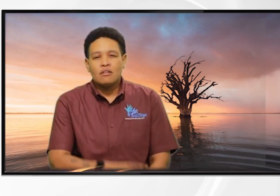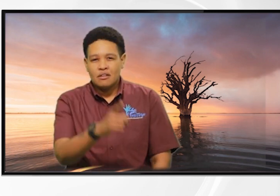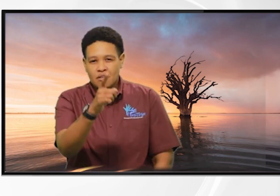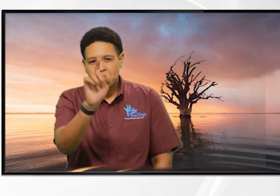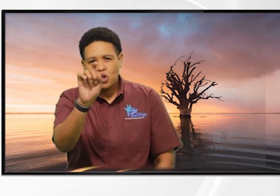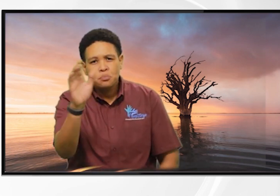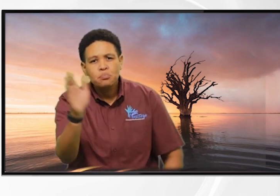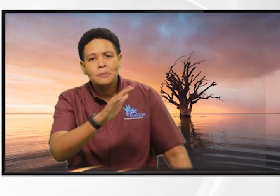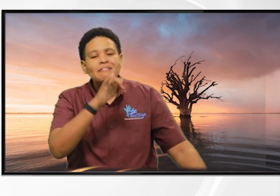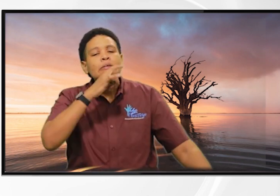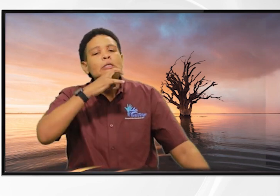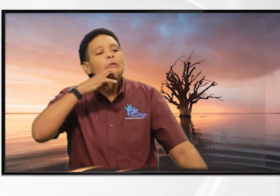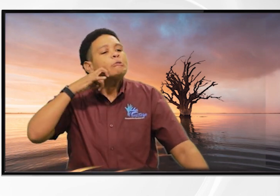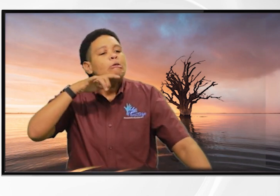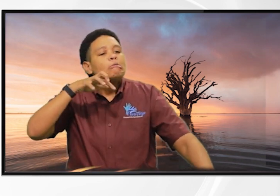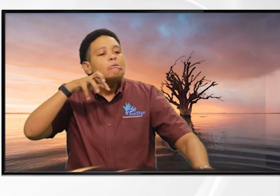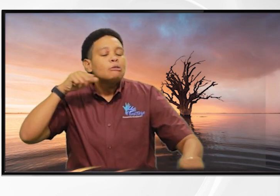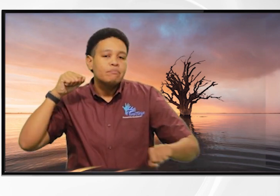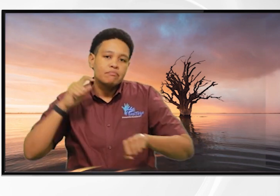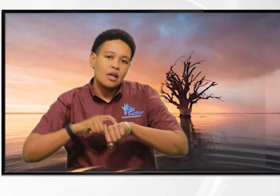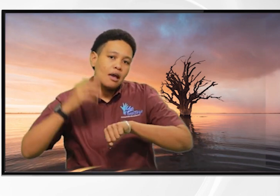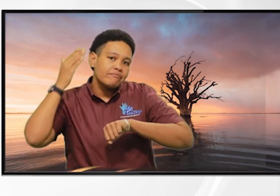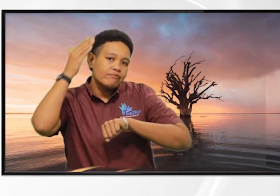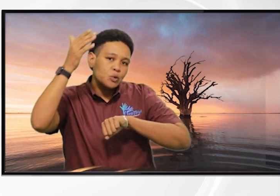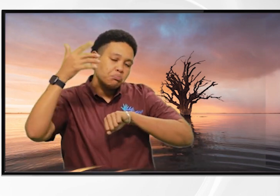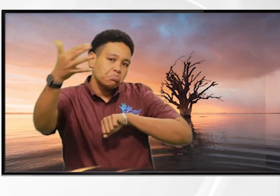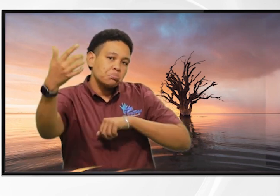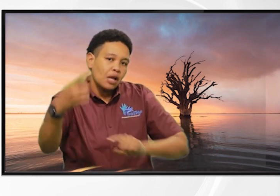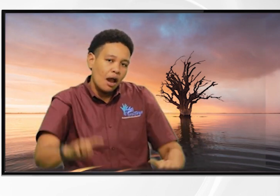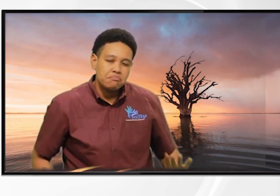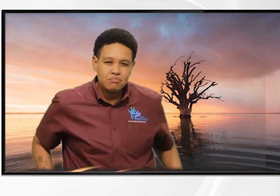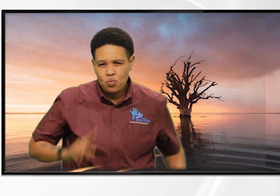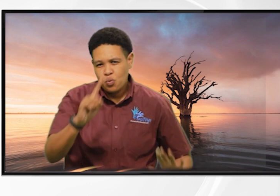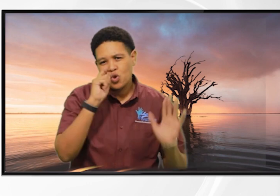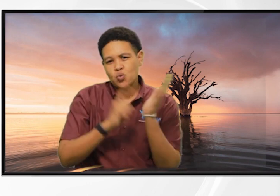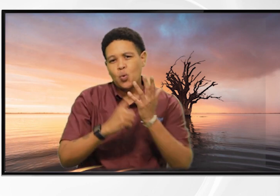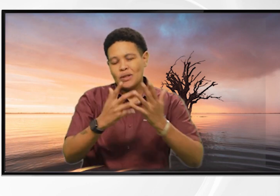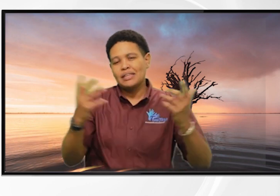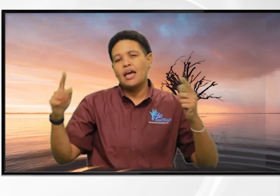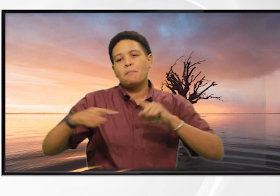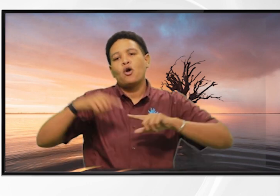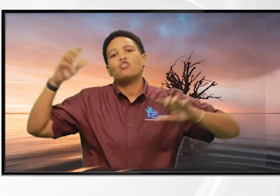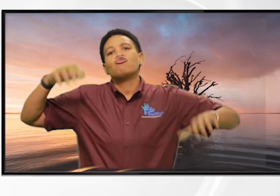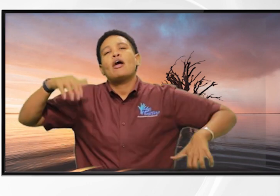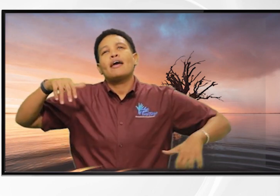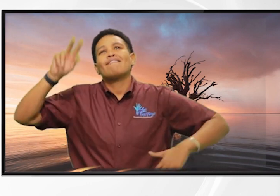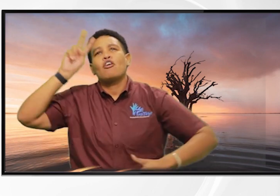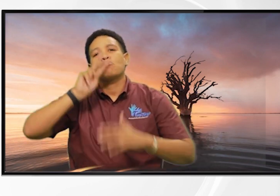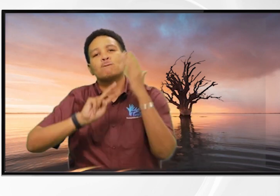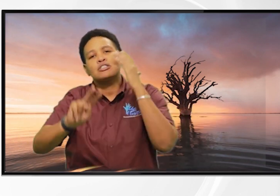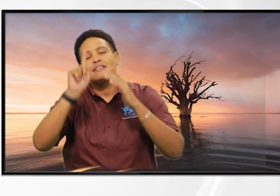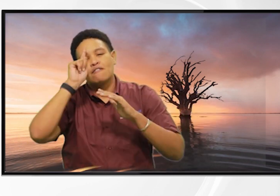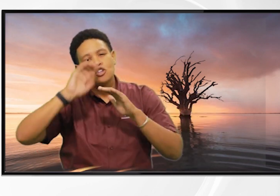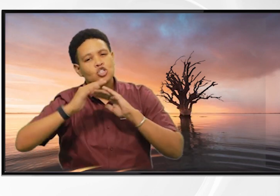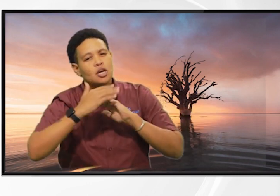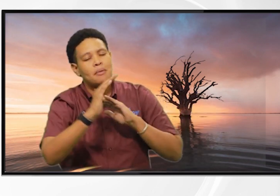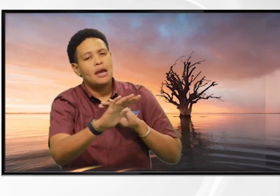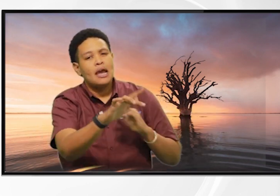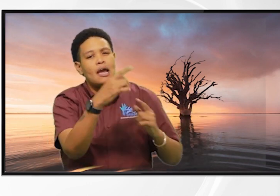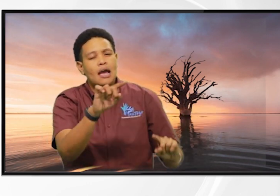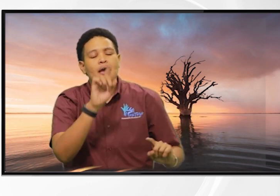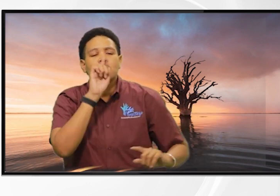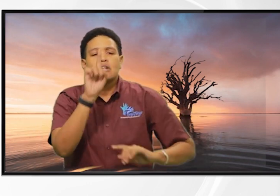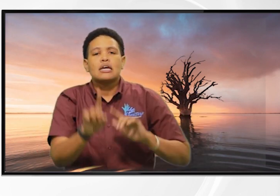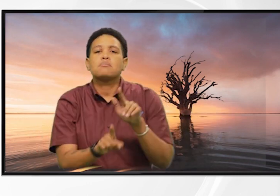Be prepared for drier times. One of the notable things about the rainfall projections for Jamaica is